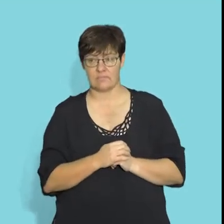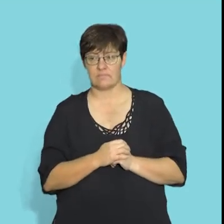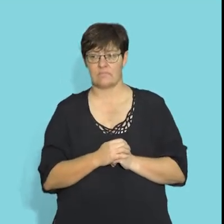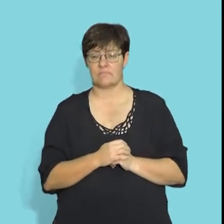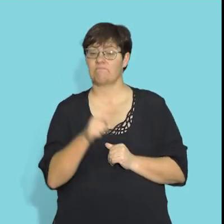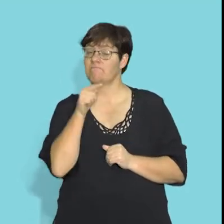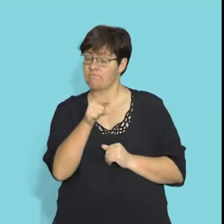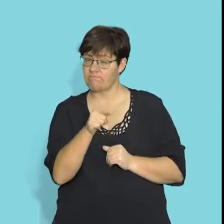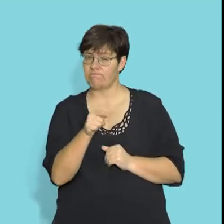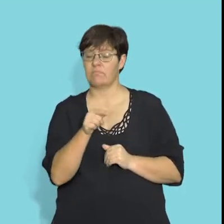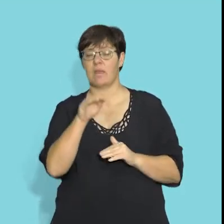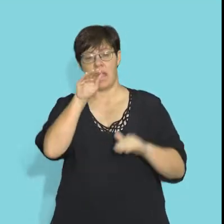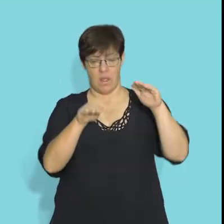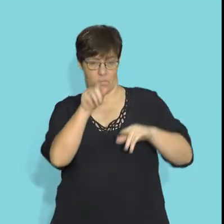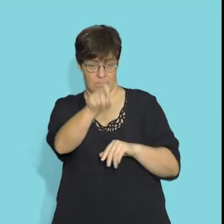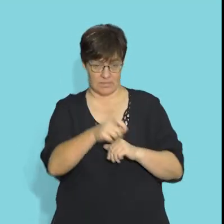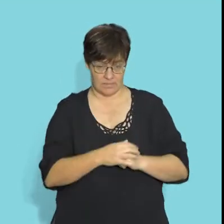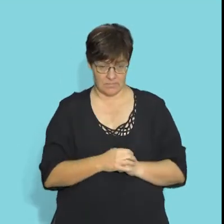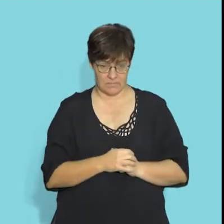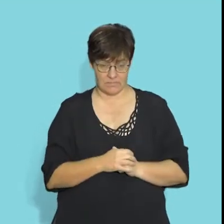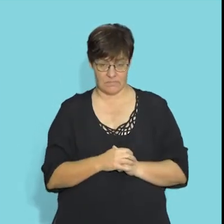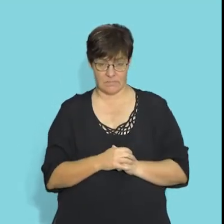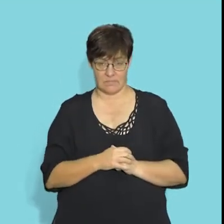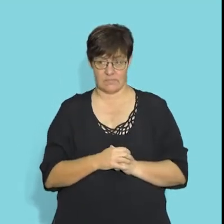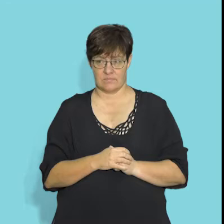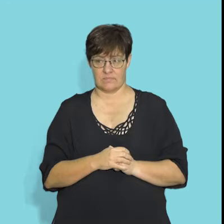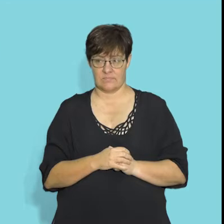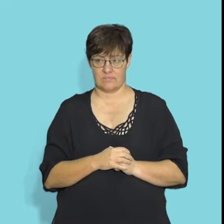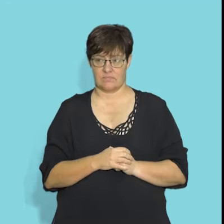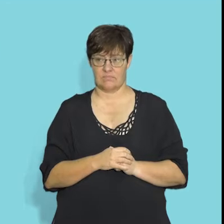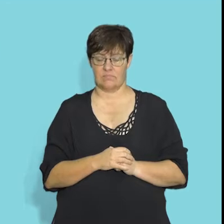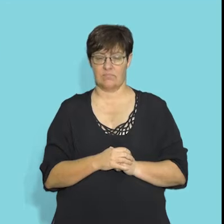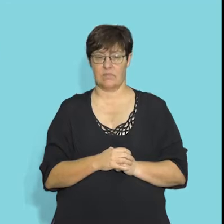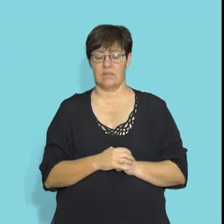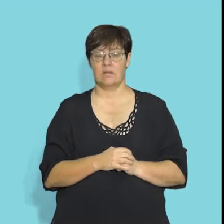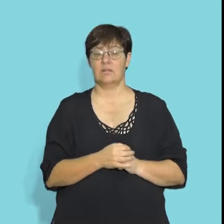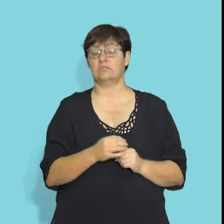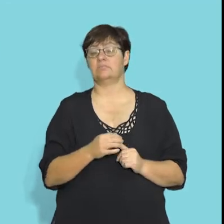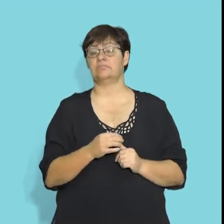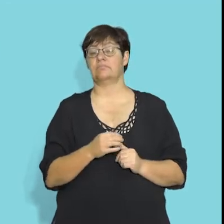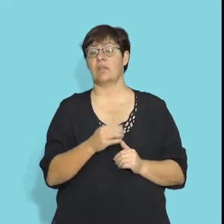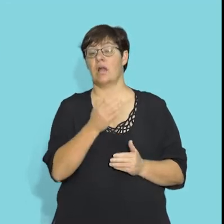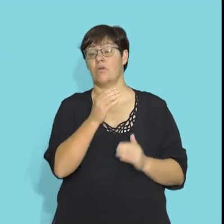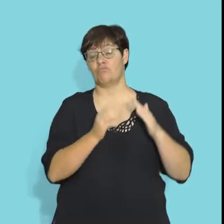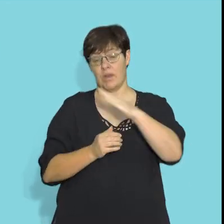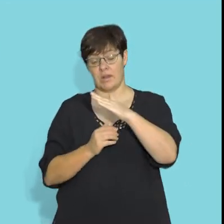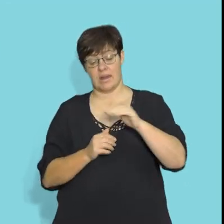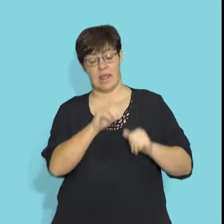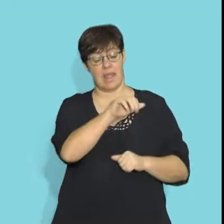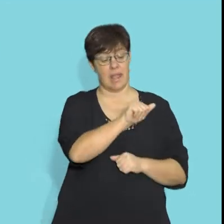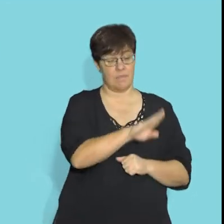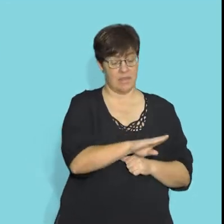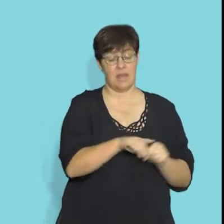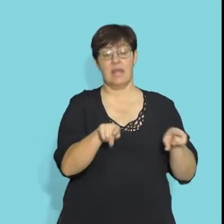that the gradients must be equal. So let's do that. The gradient of AB is equal to the gradient